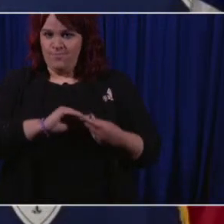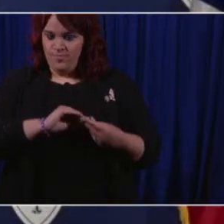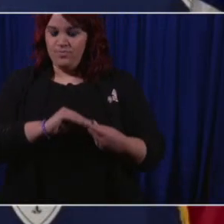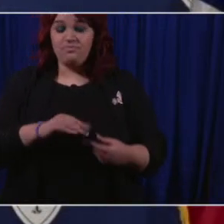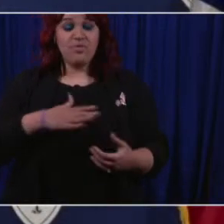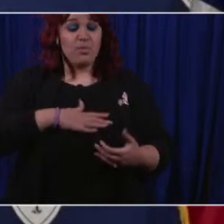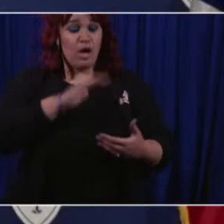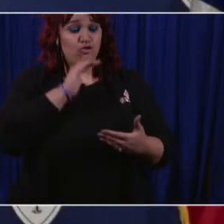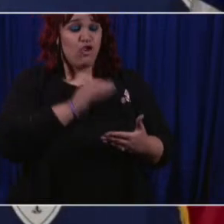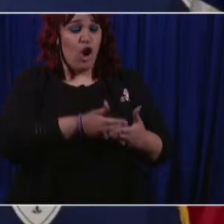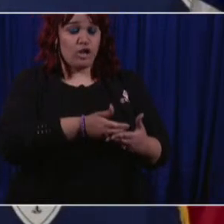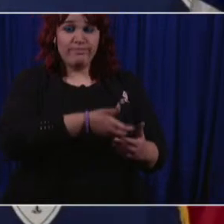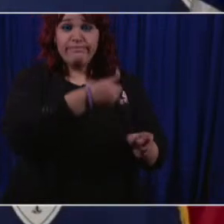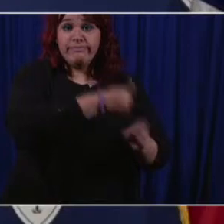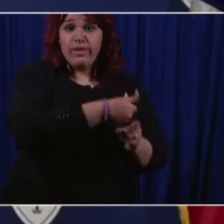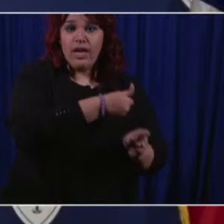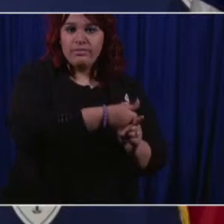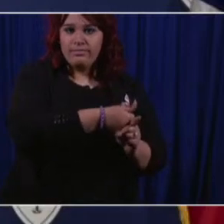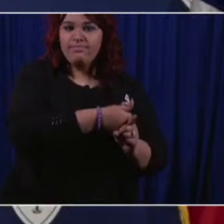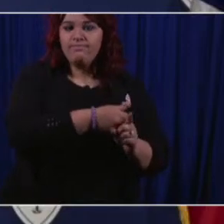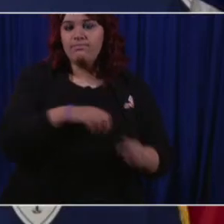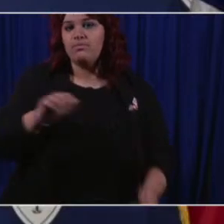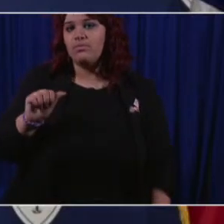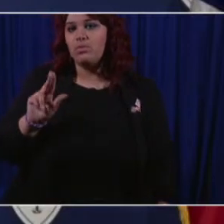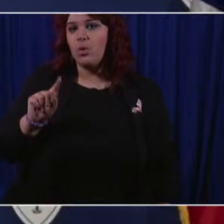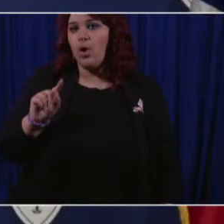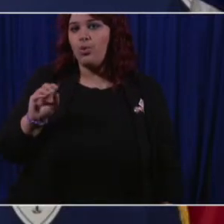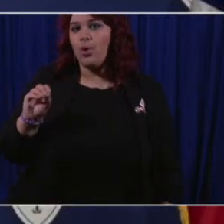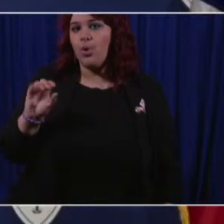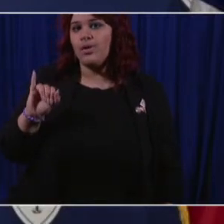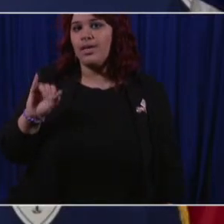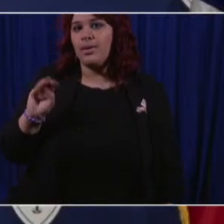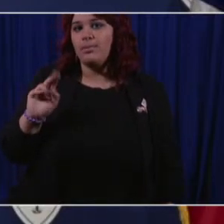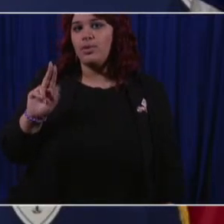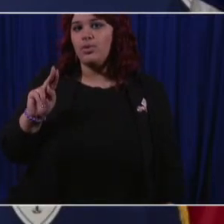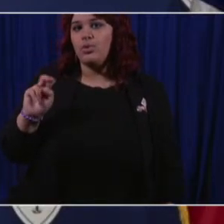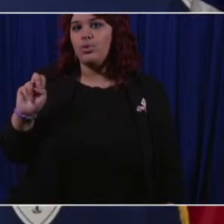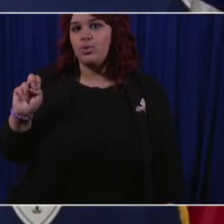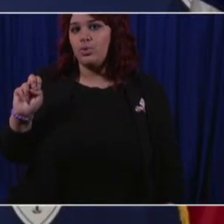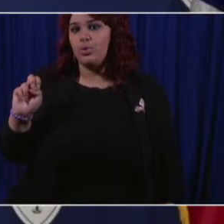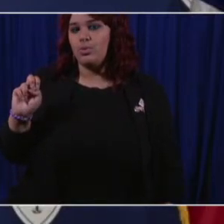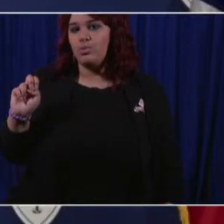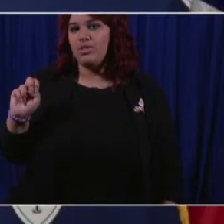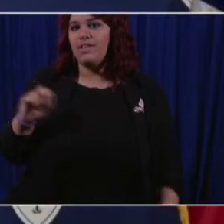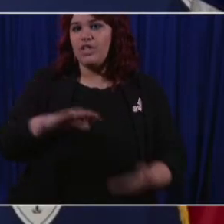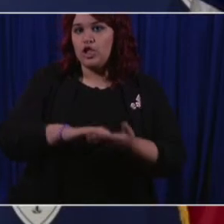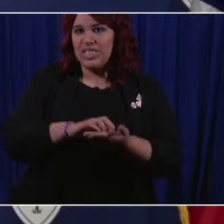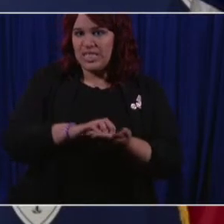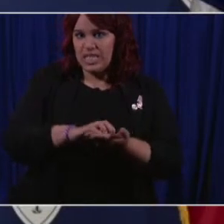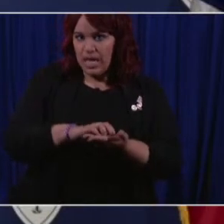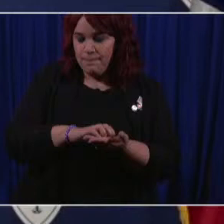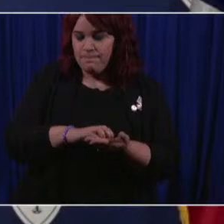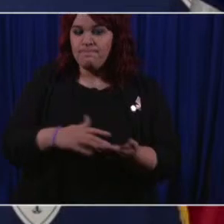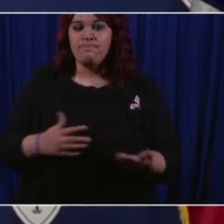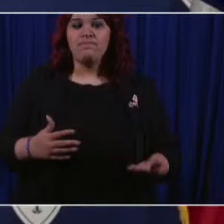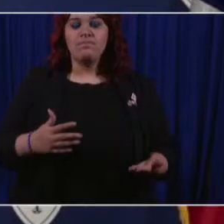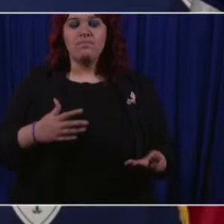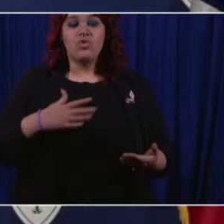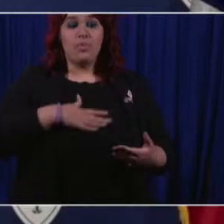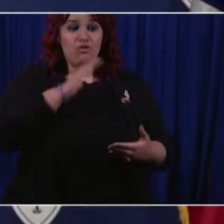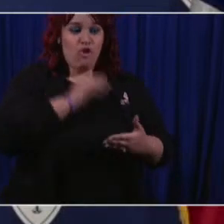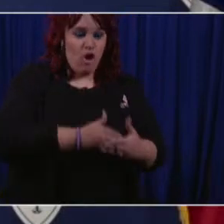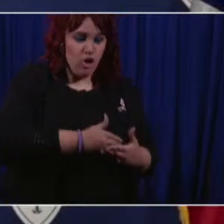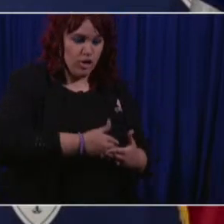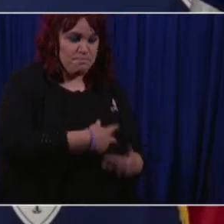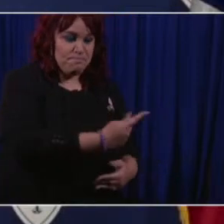deficiency. And when we go to the hospital, we continually look for hope, right? And when